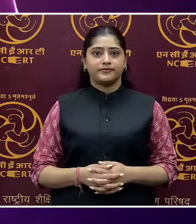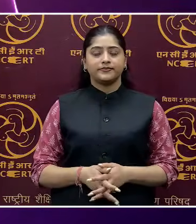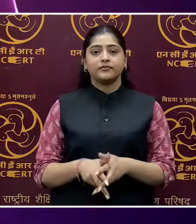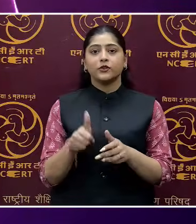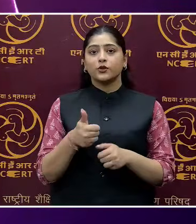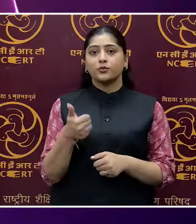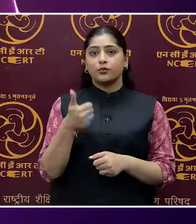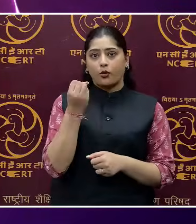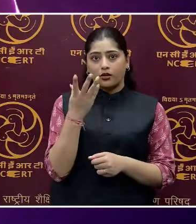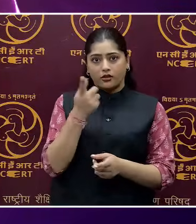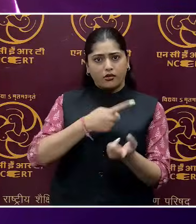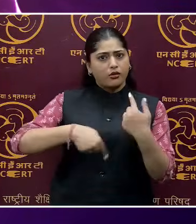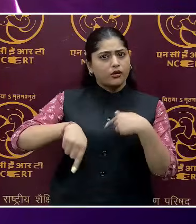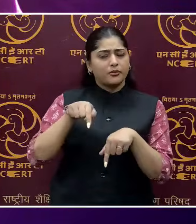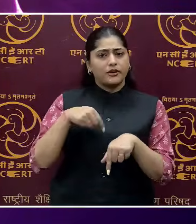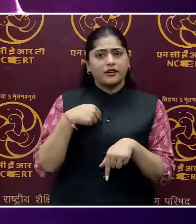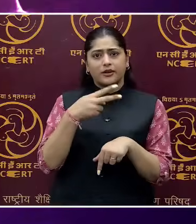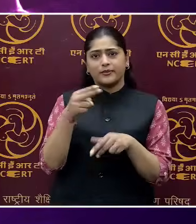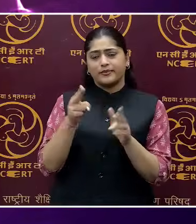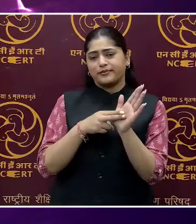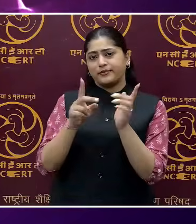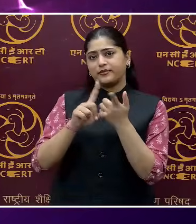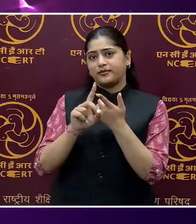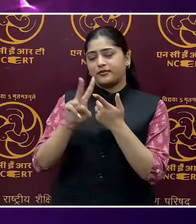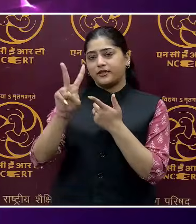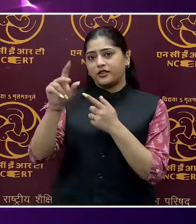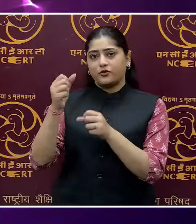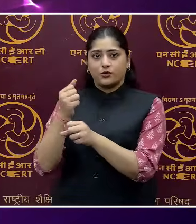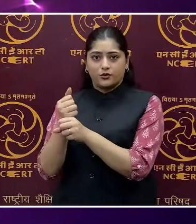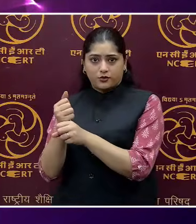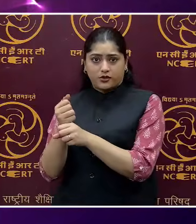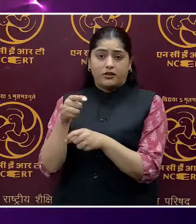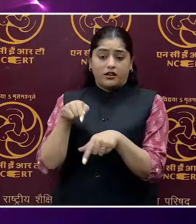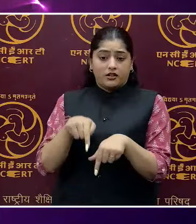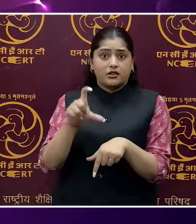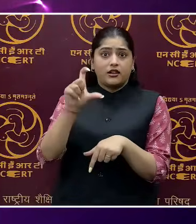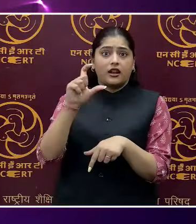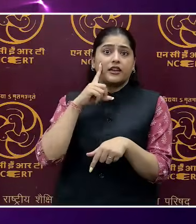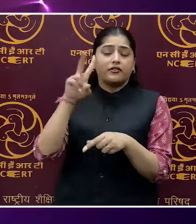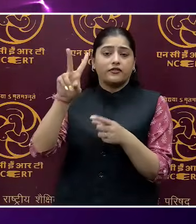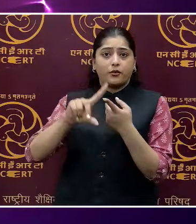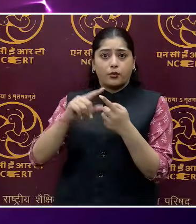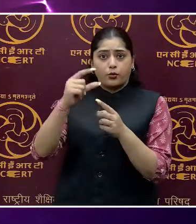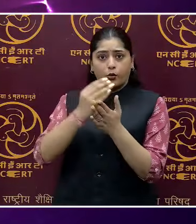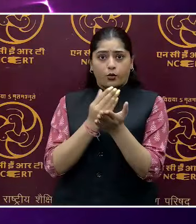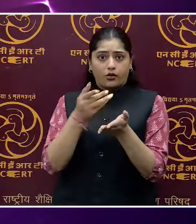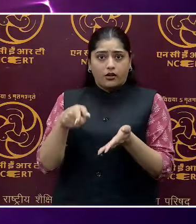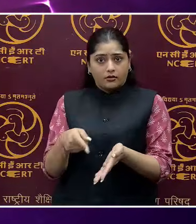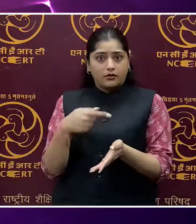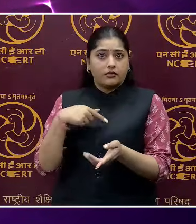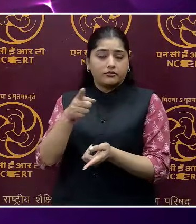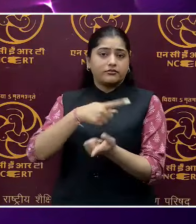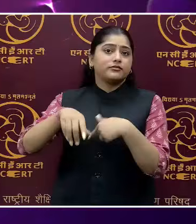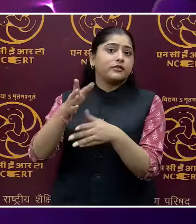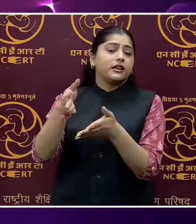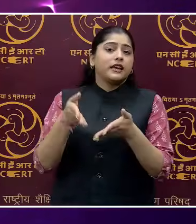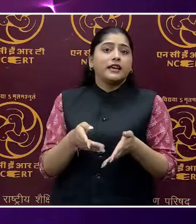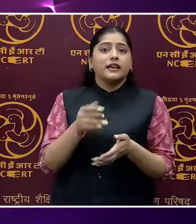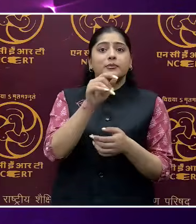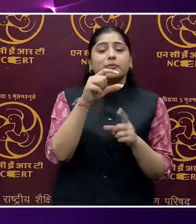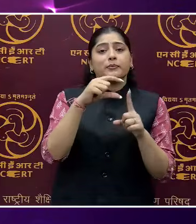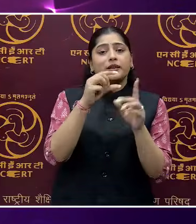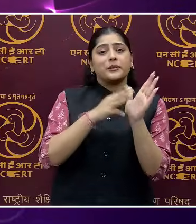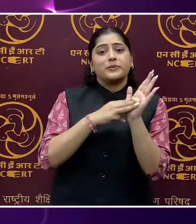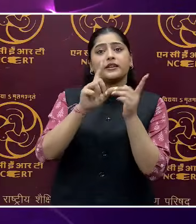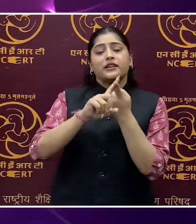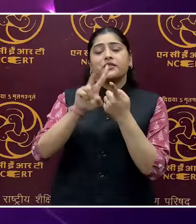very good morning to all of you. This is Mineev Goswami welcoming you all in a live and interactive session which you're watching at PM eVidya channel number 6 to 12 and of course